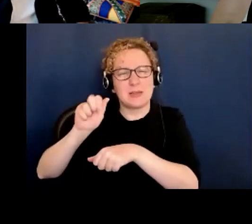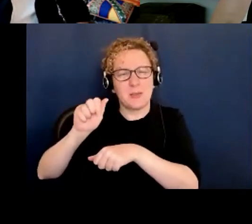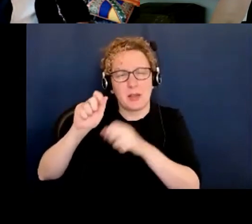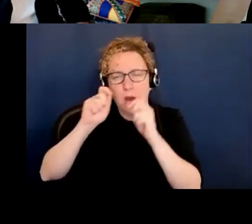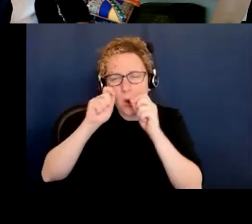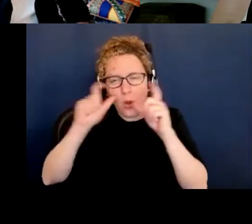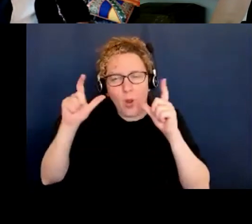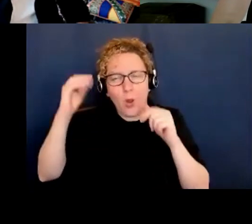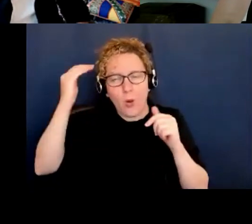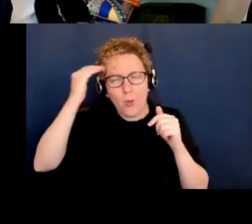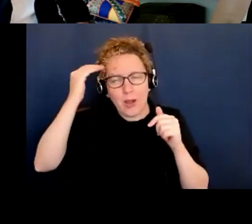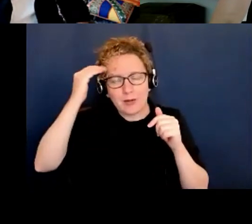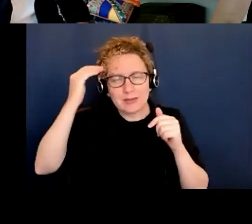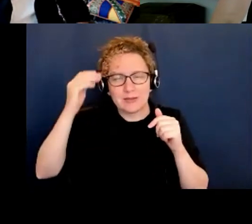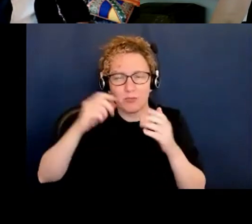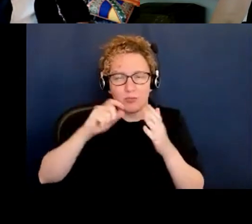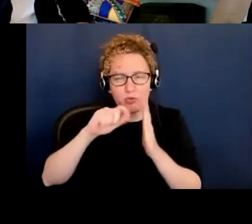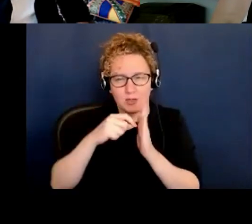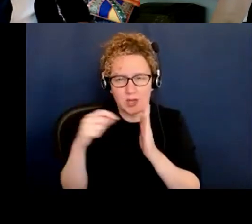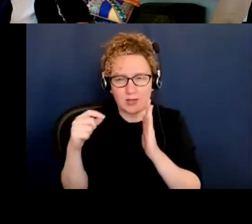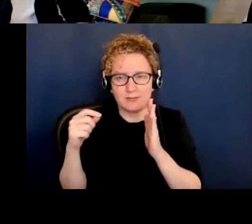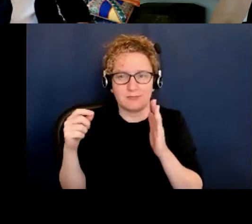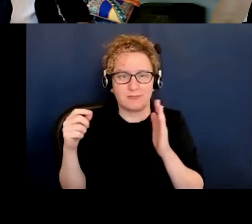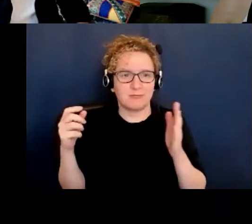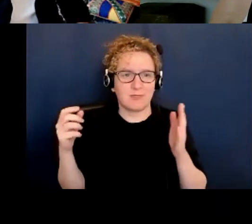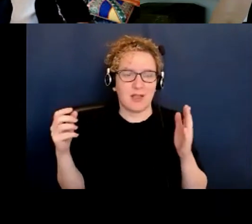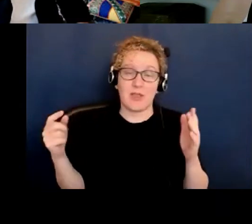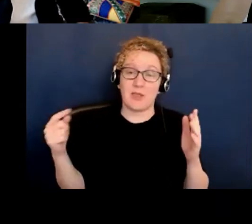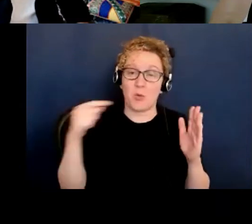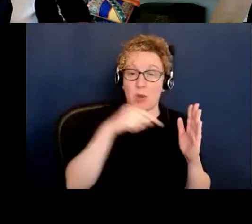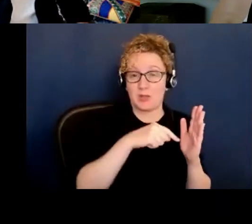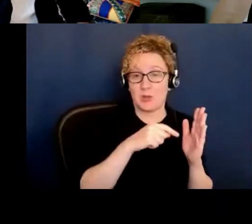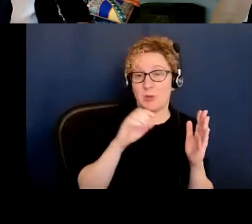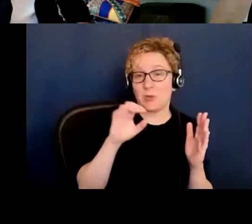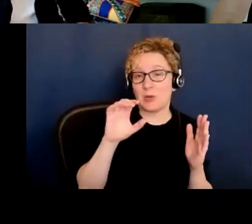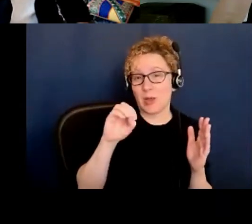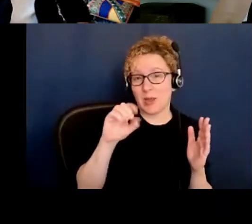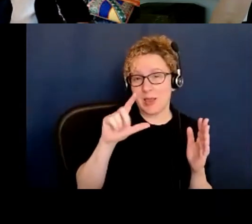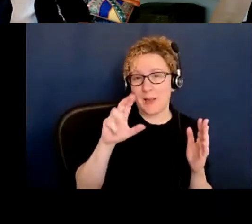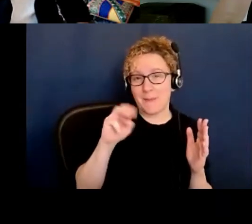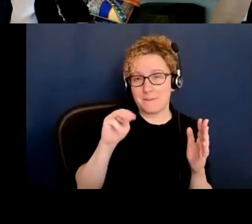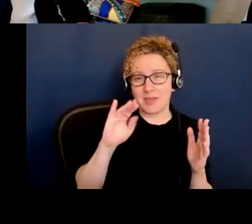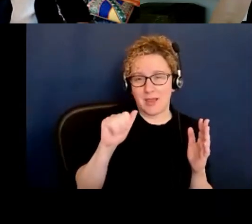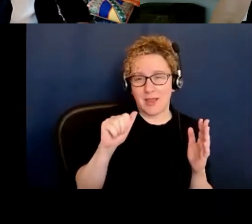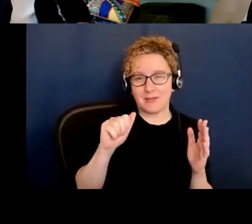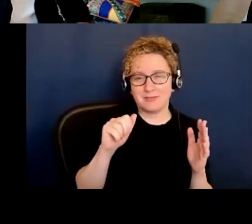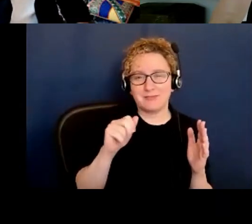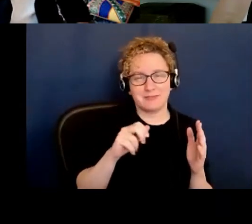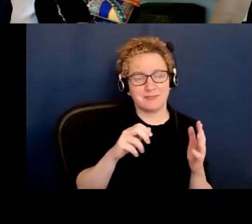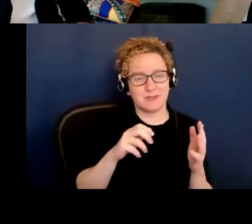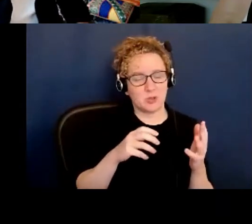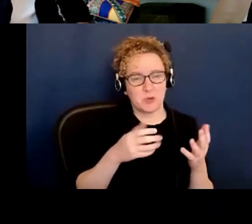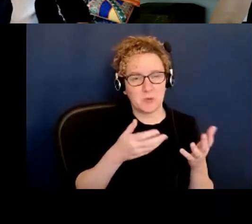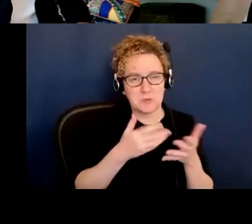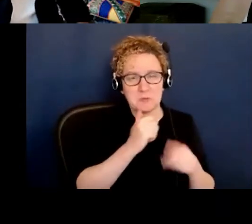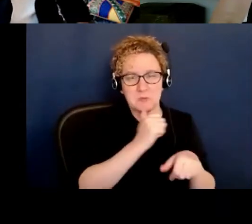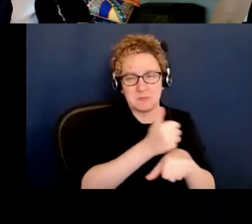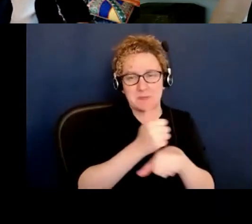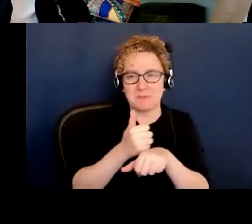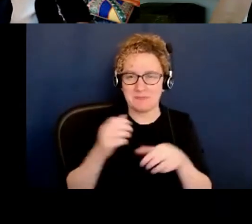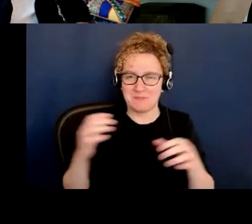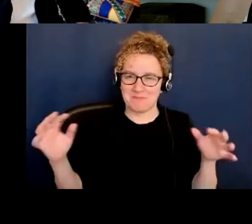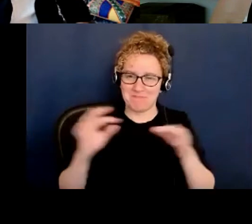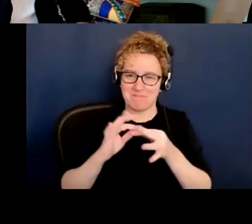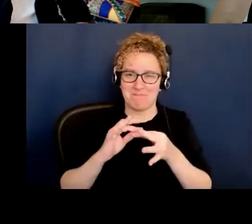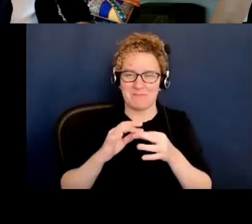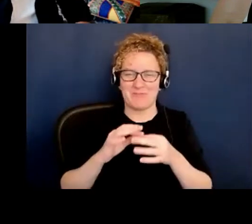small local Colombian city of around 200,000 people, and it's all through the support of the Youth Ambassador Program. Another woman that we're looking